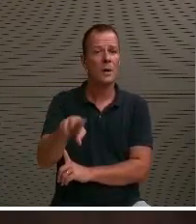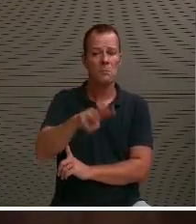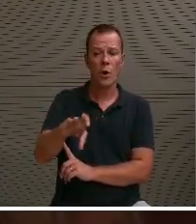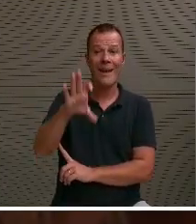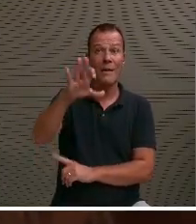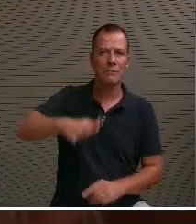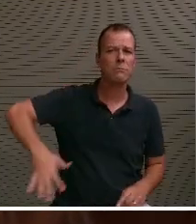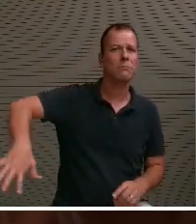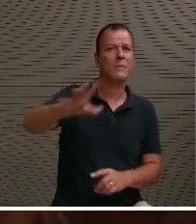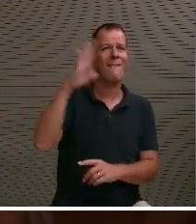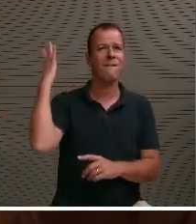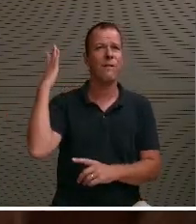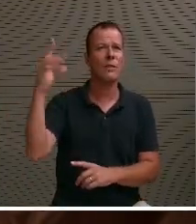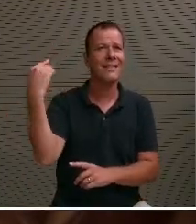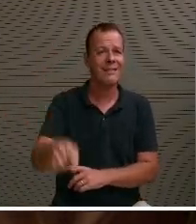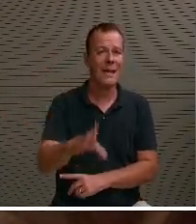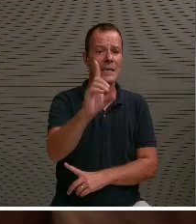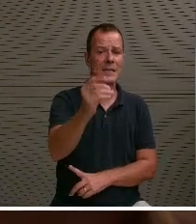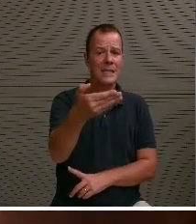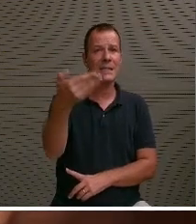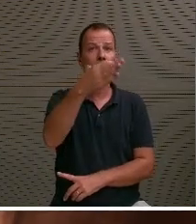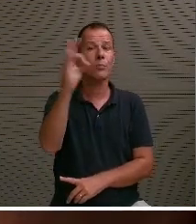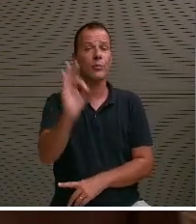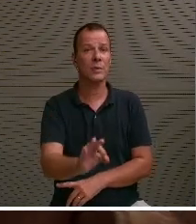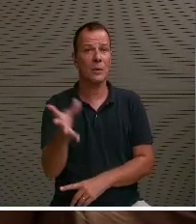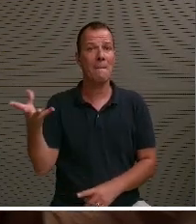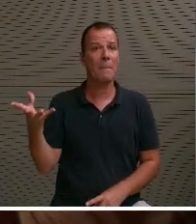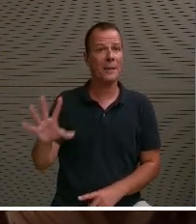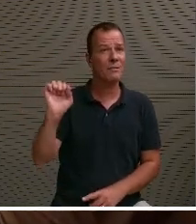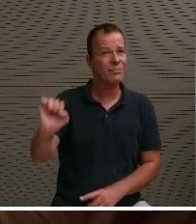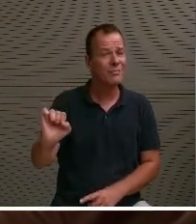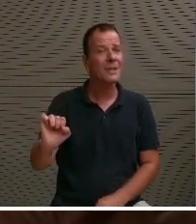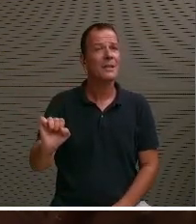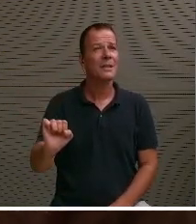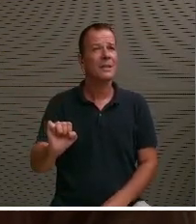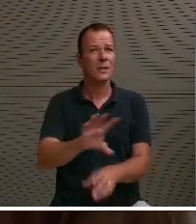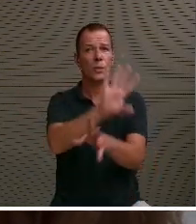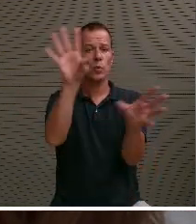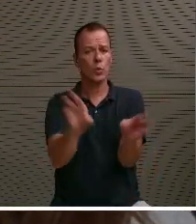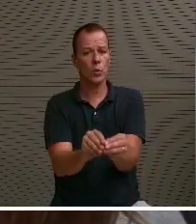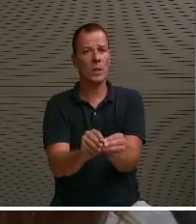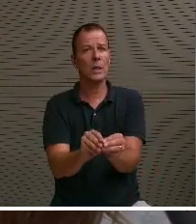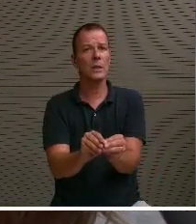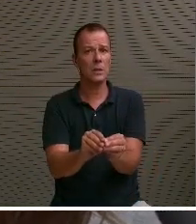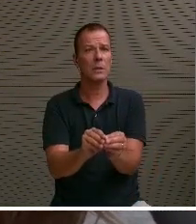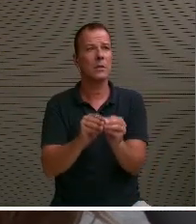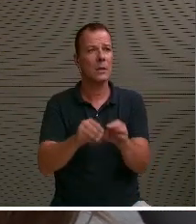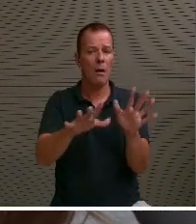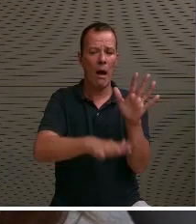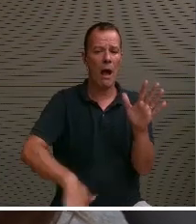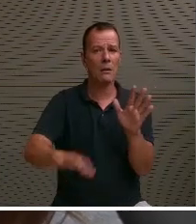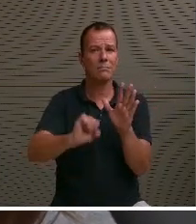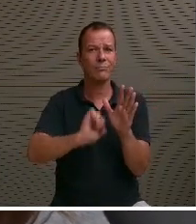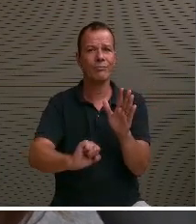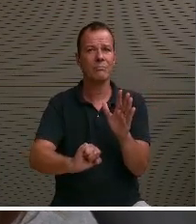country, 67%, it's the land, the total land, the 67% of the total land area it's covered